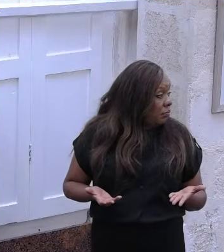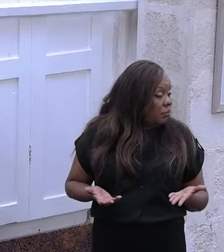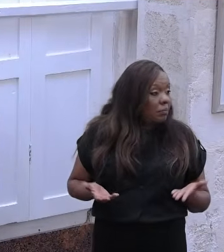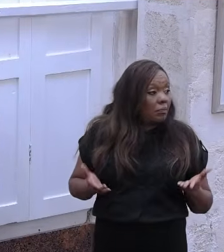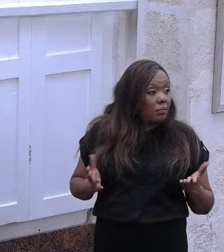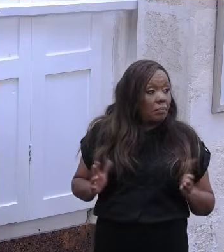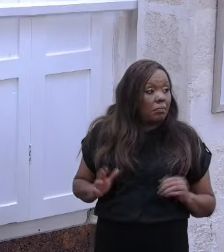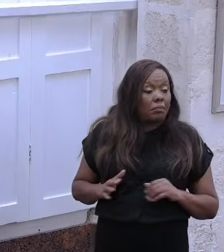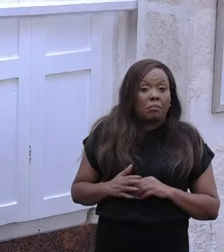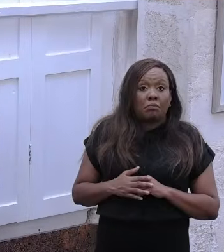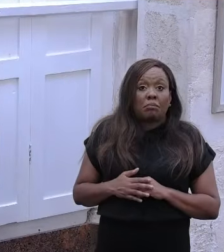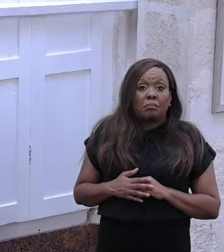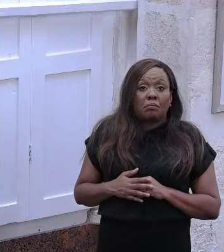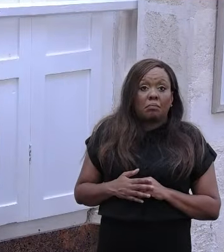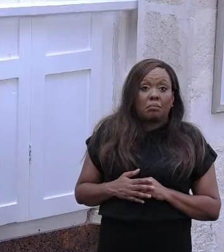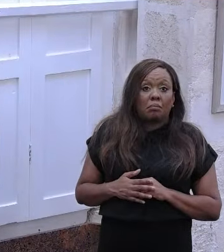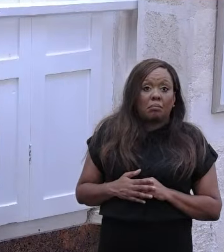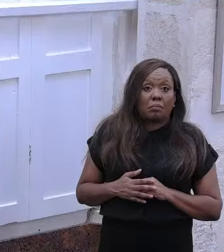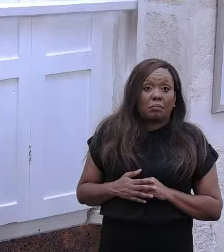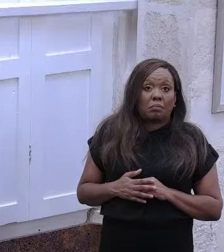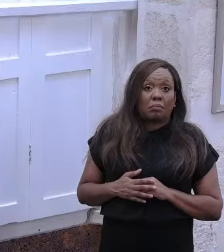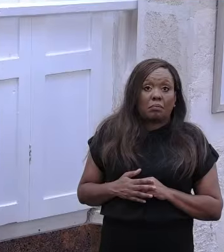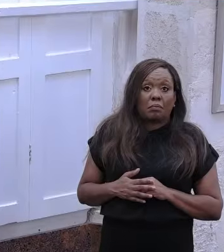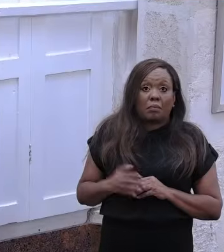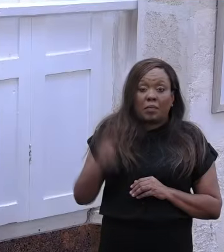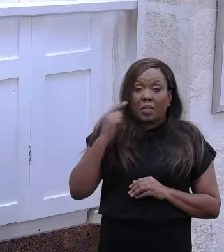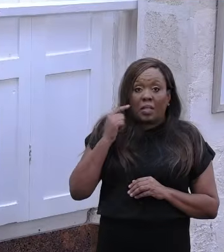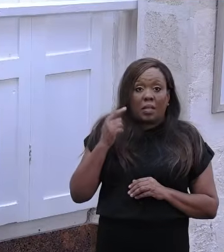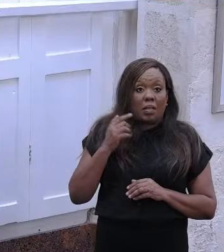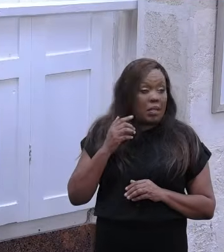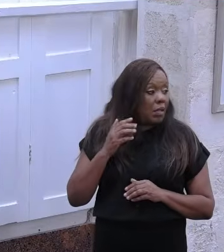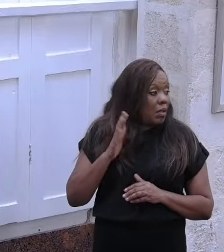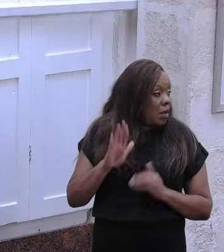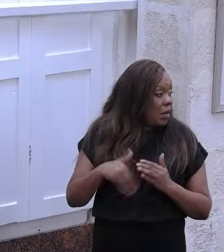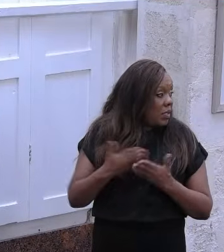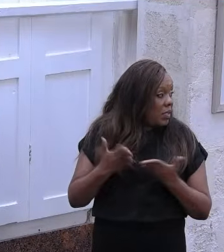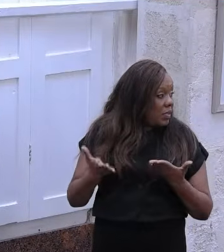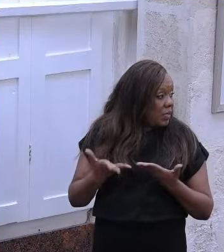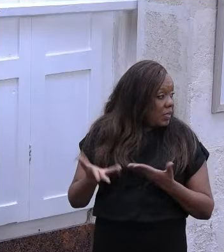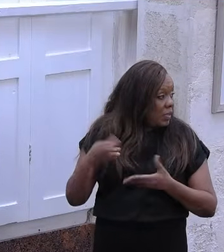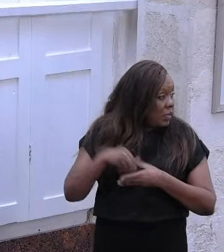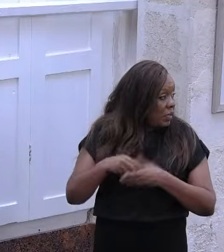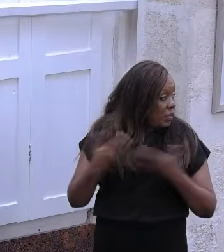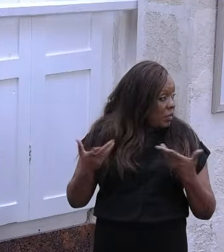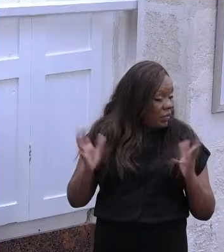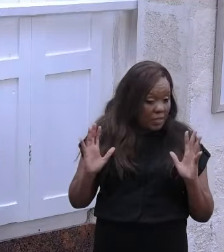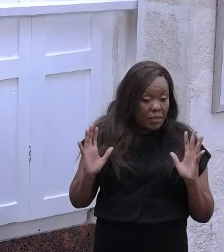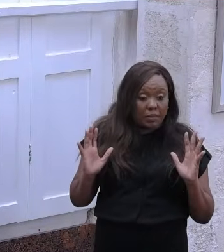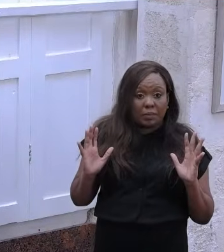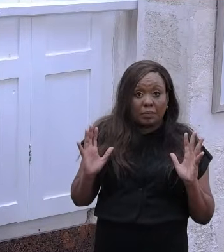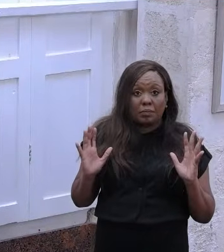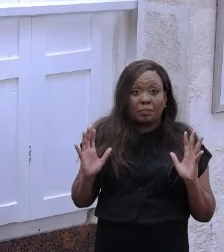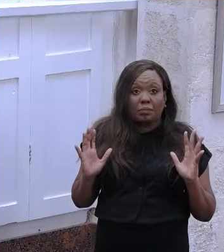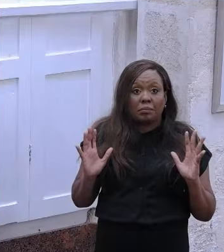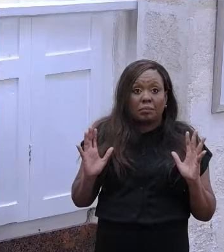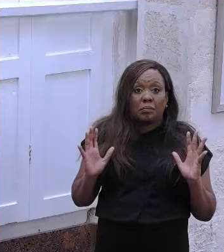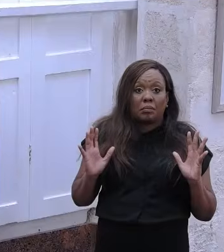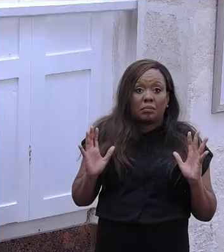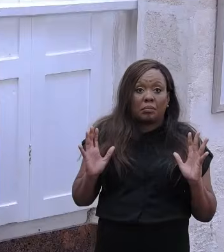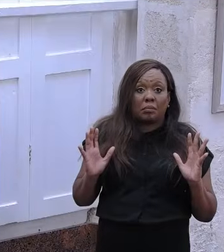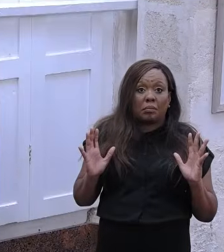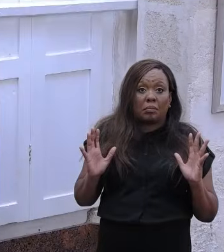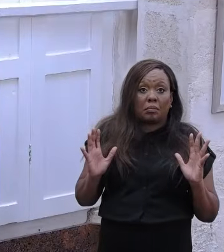Mr. Chairman, I think all of these things are taken care of elsewhere in other legislation, and we can't encumber an